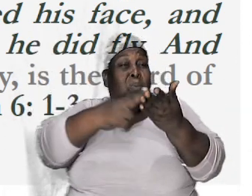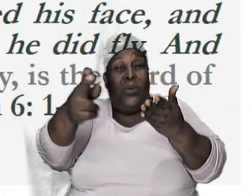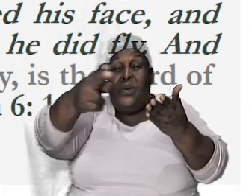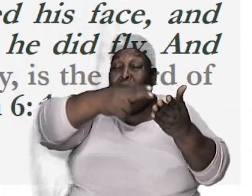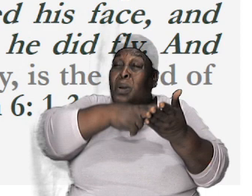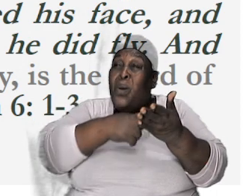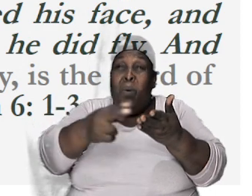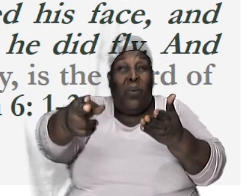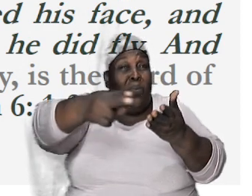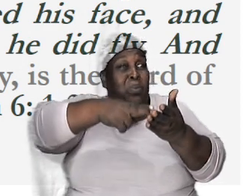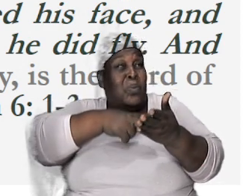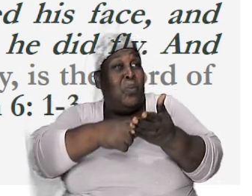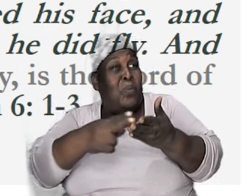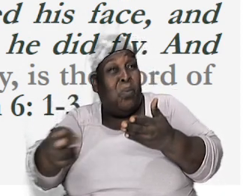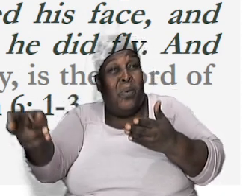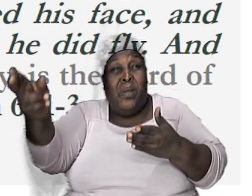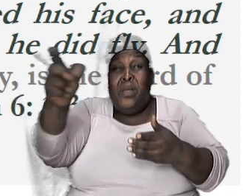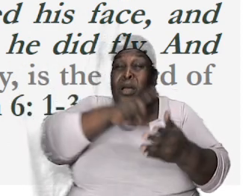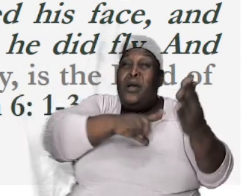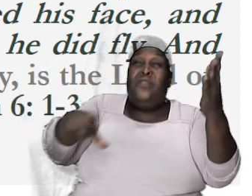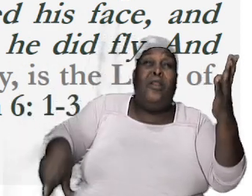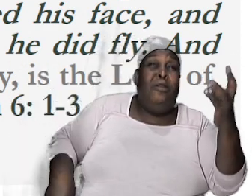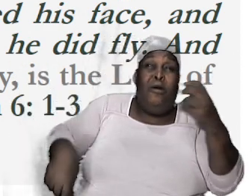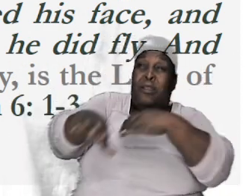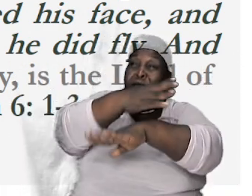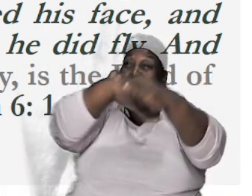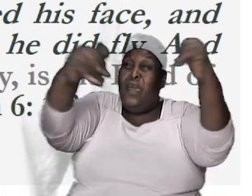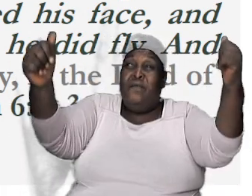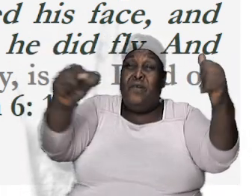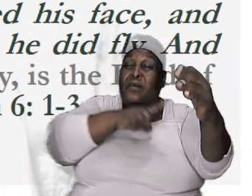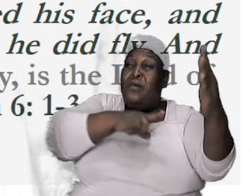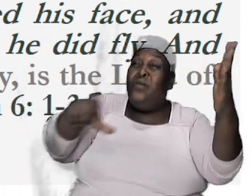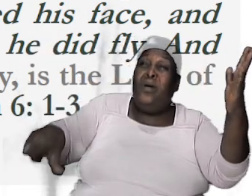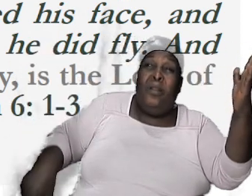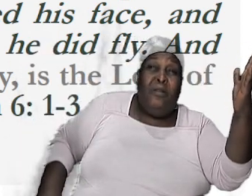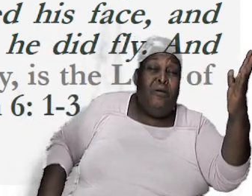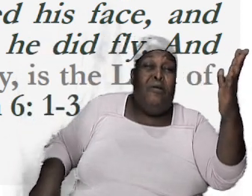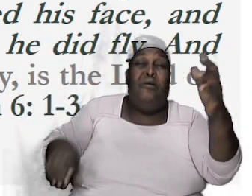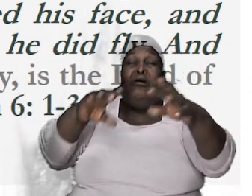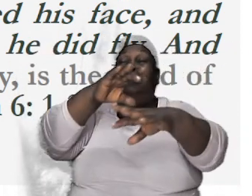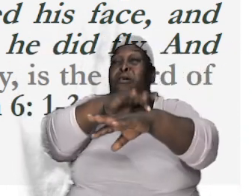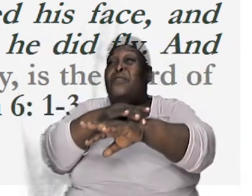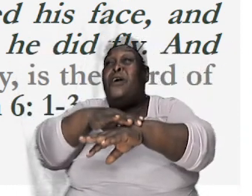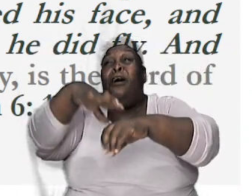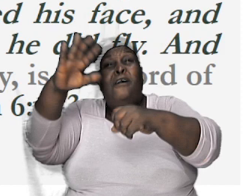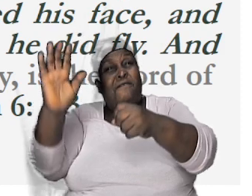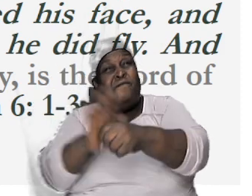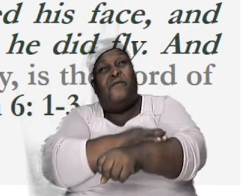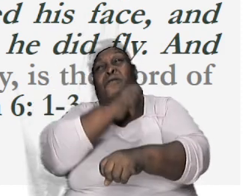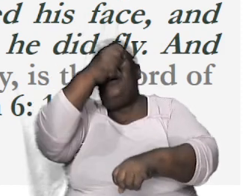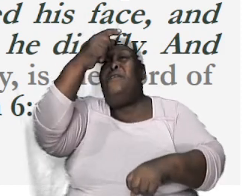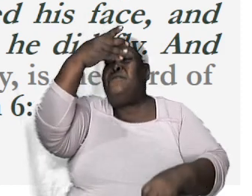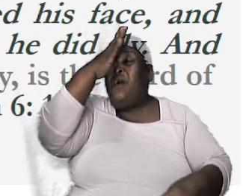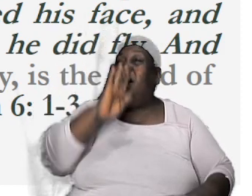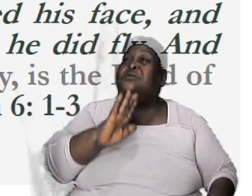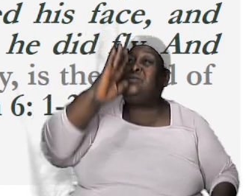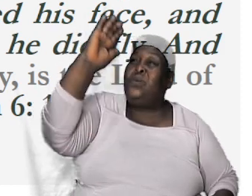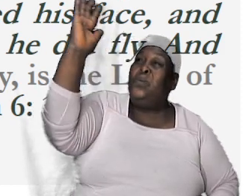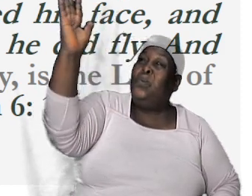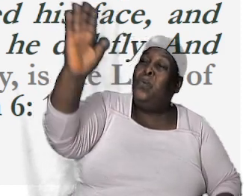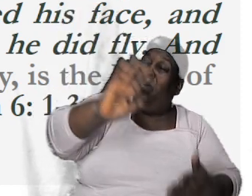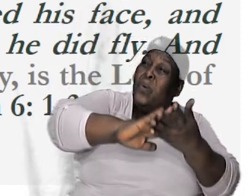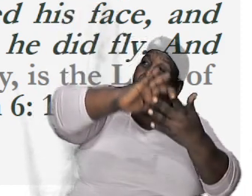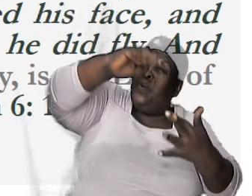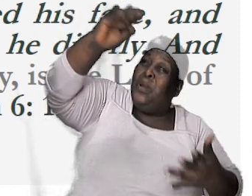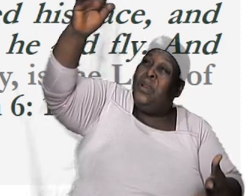hosts. The whole earth is full of his glory. Amen. What the prophet Isaiah was saying is that